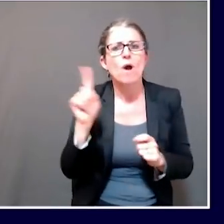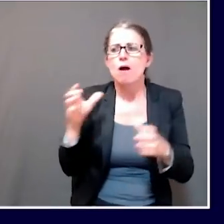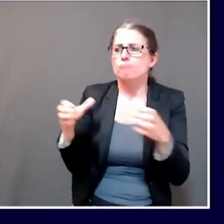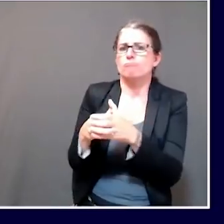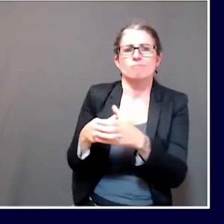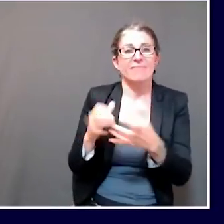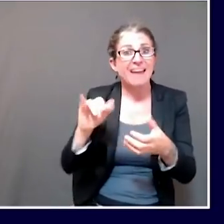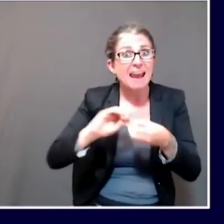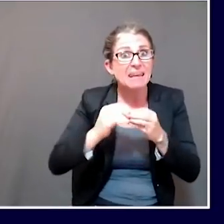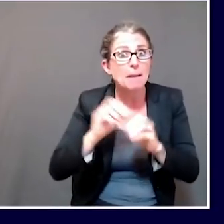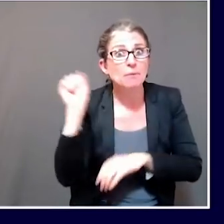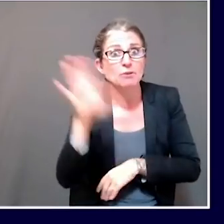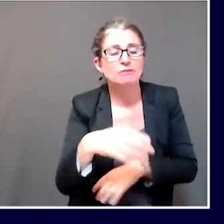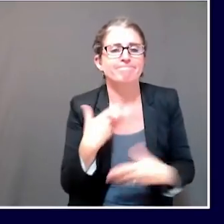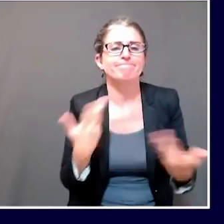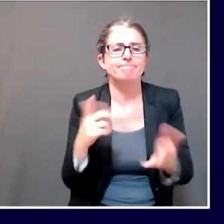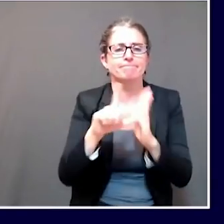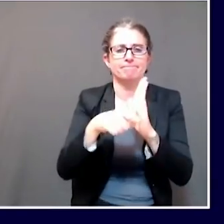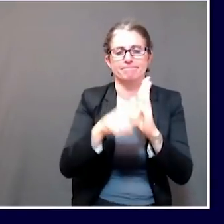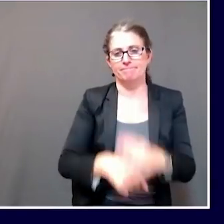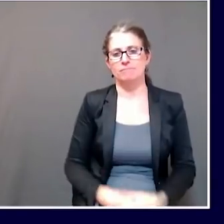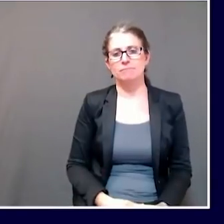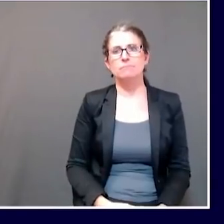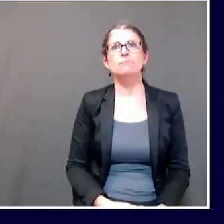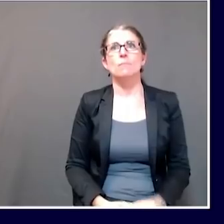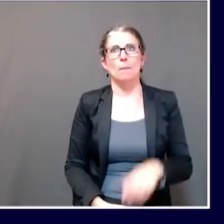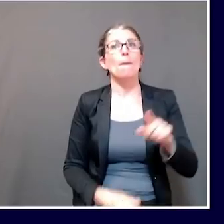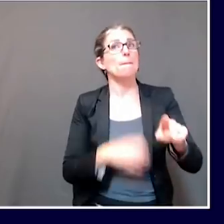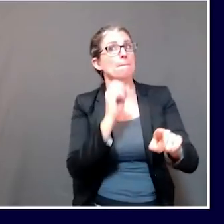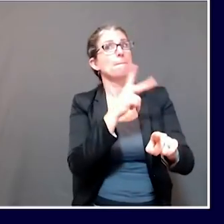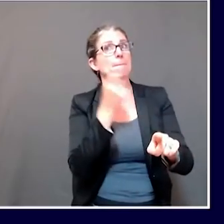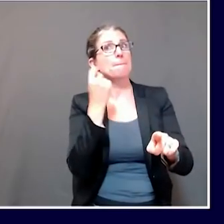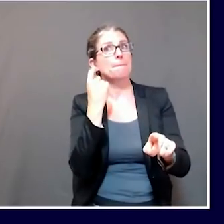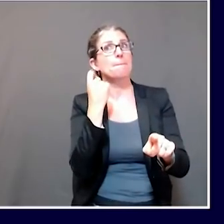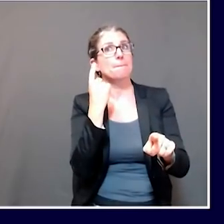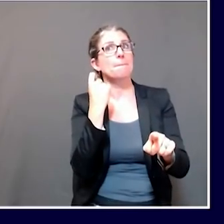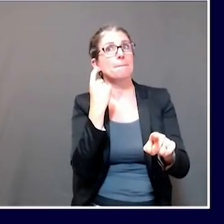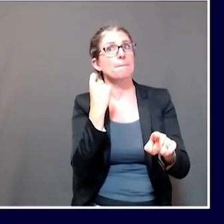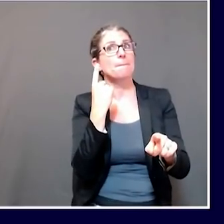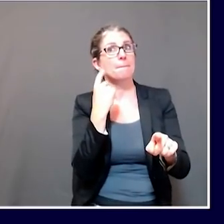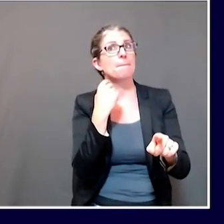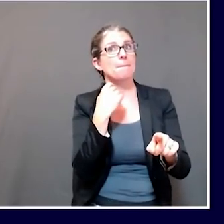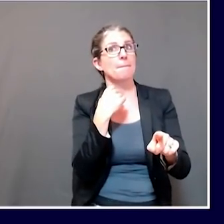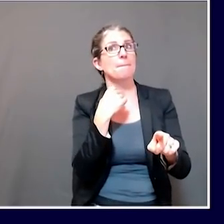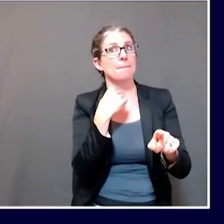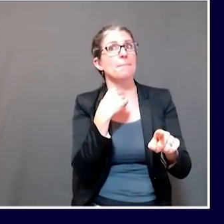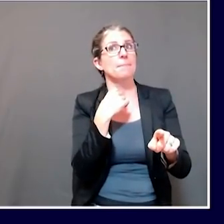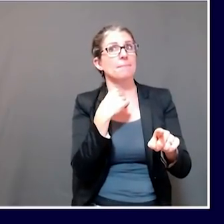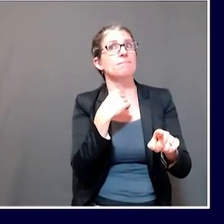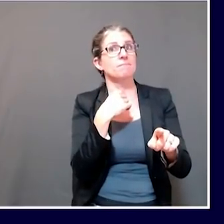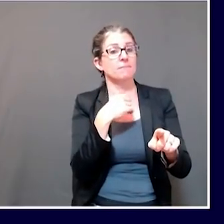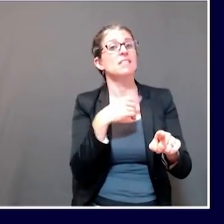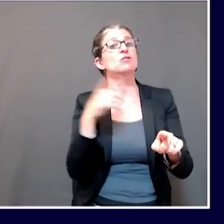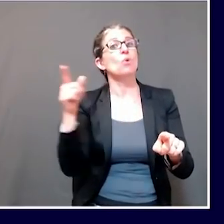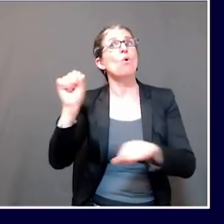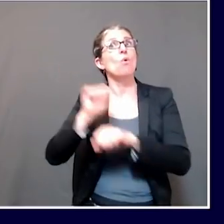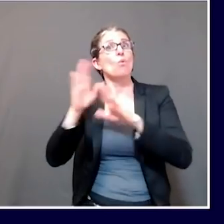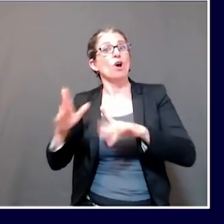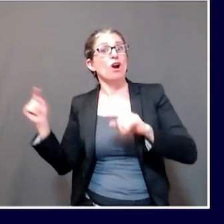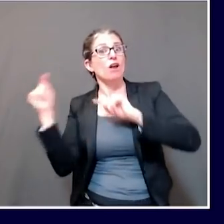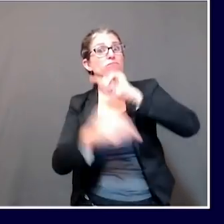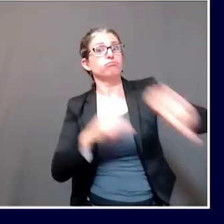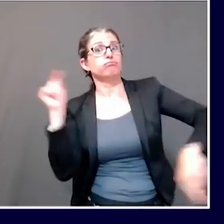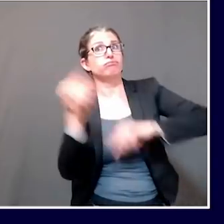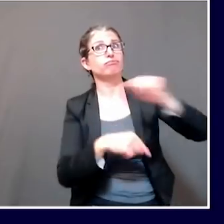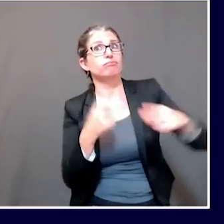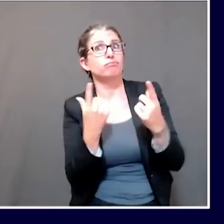And are you testing every migrant worker that comes into Maine, or how is that working? We, Maine CDC, are working with our